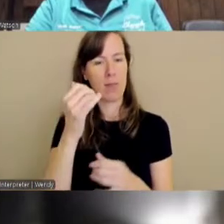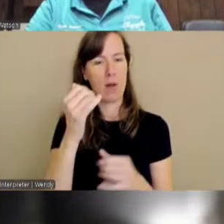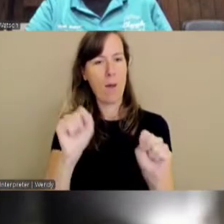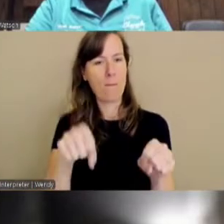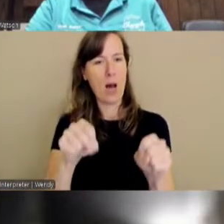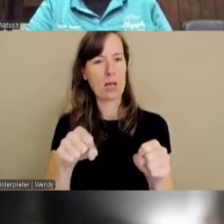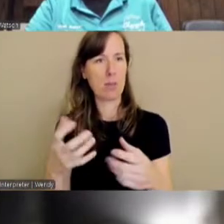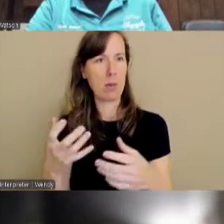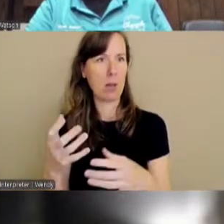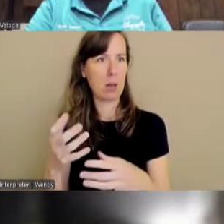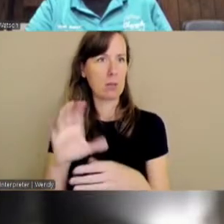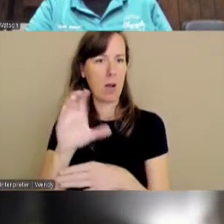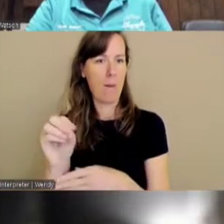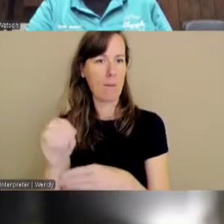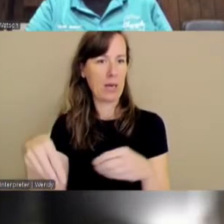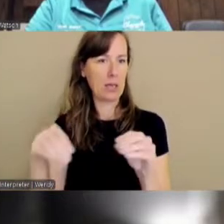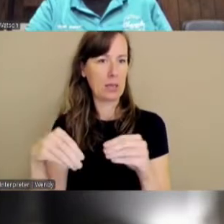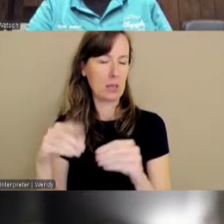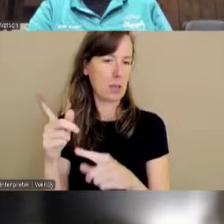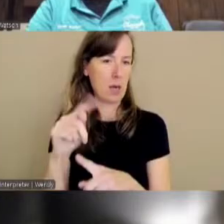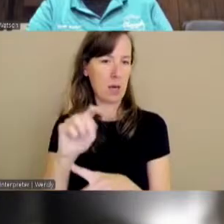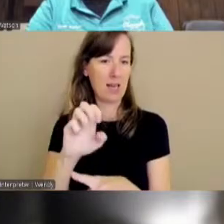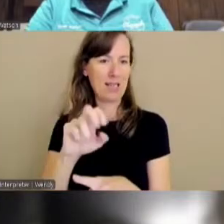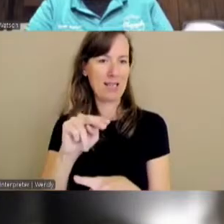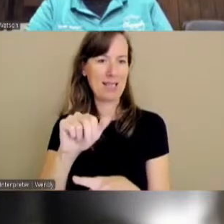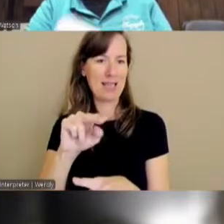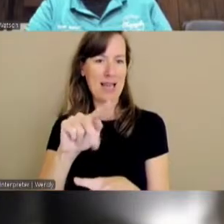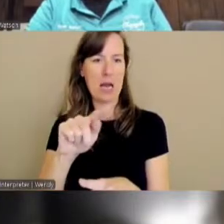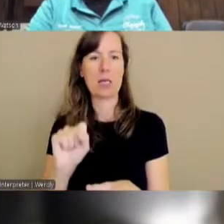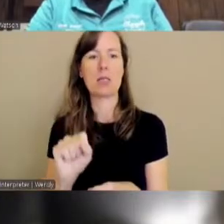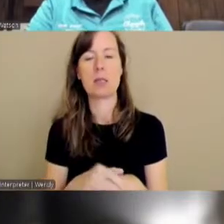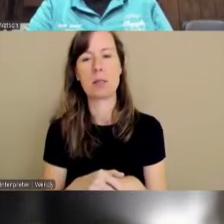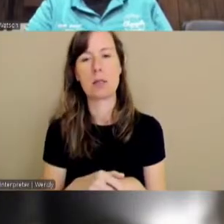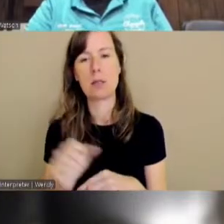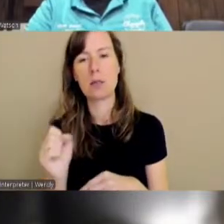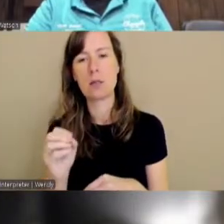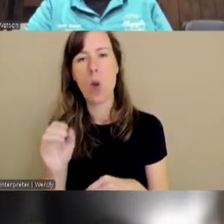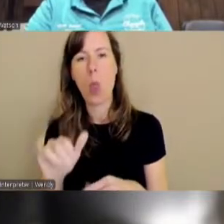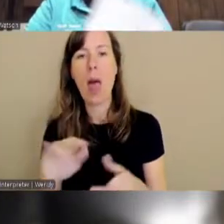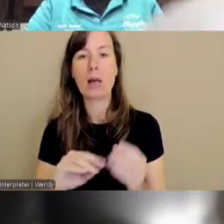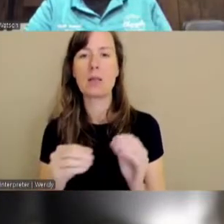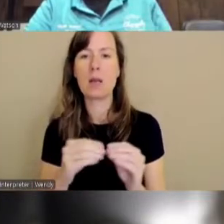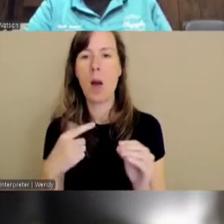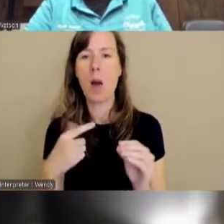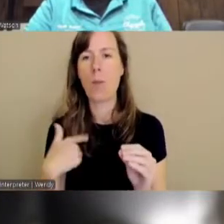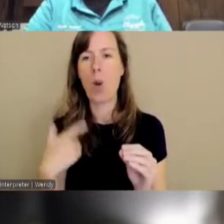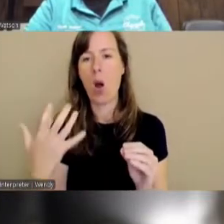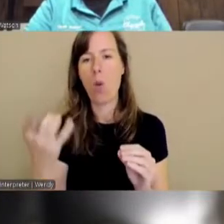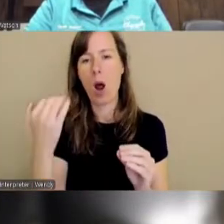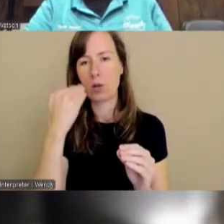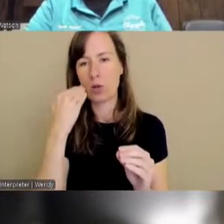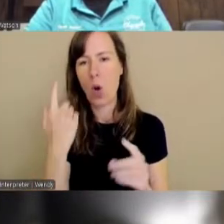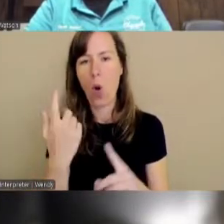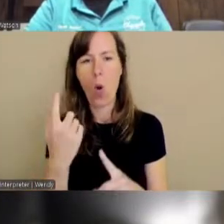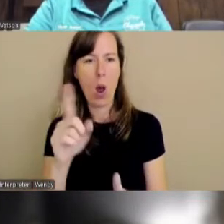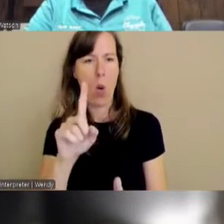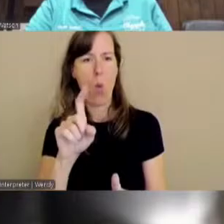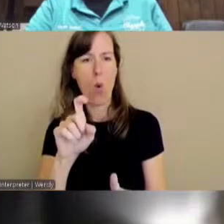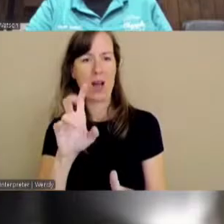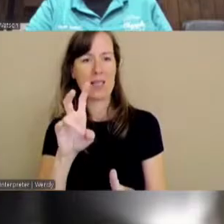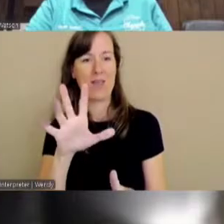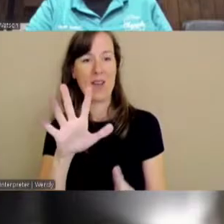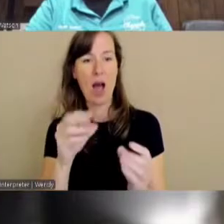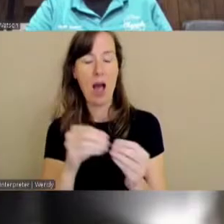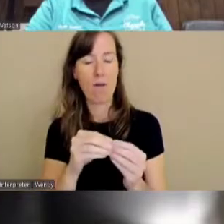But anyway, so that is the number I needed to know, because 175 with the proposed